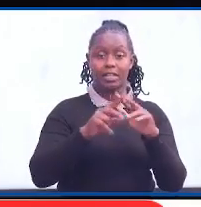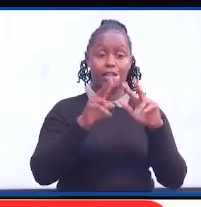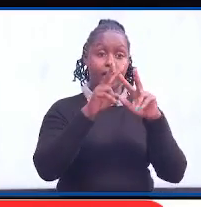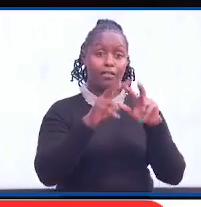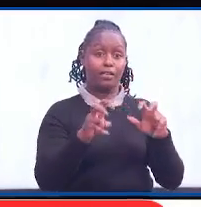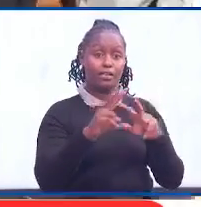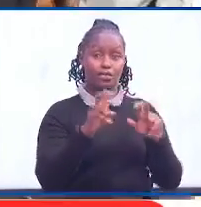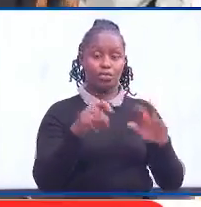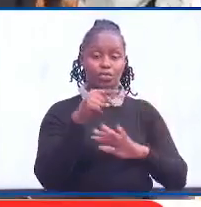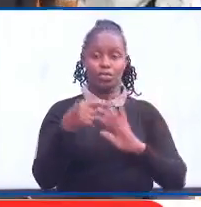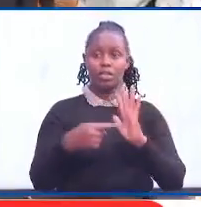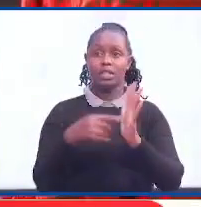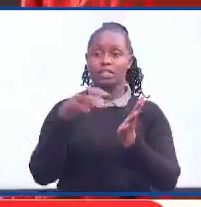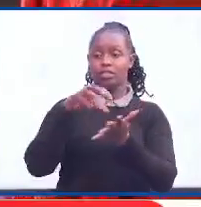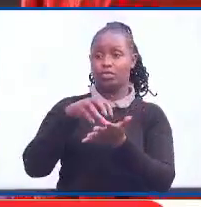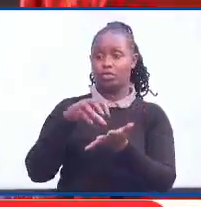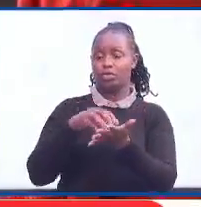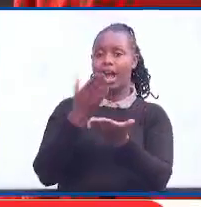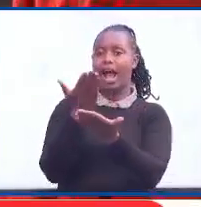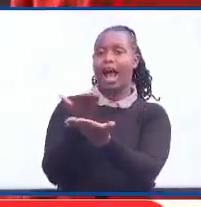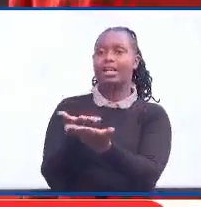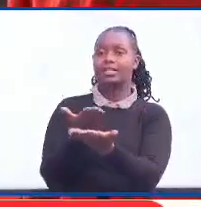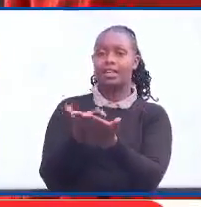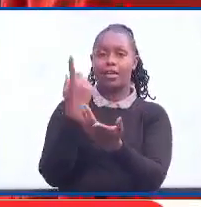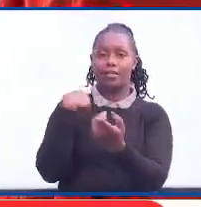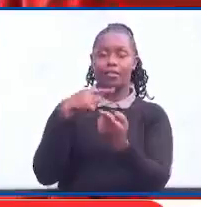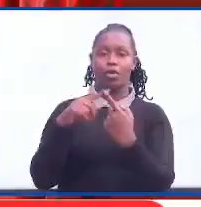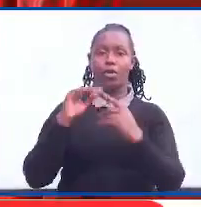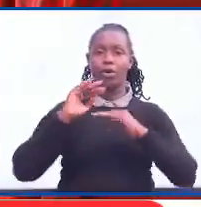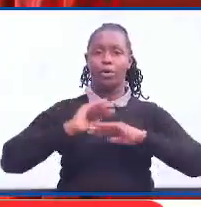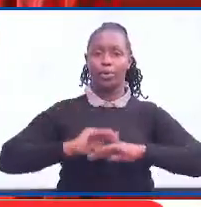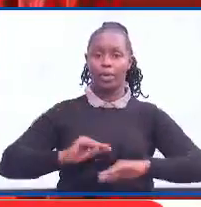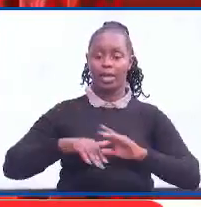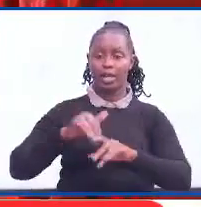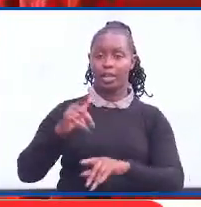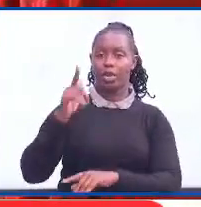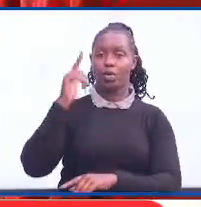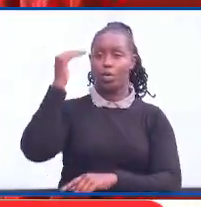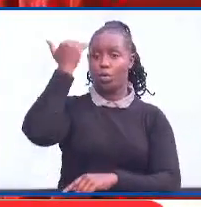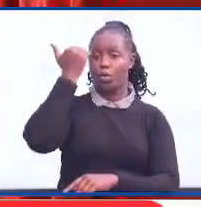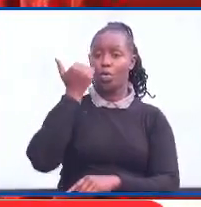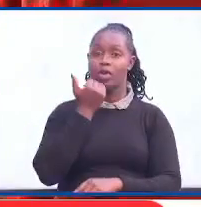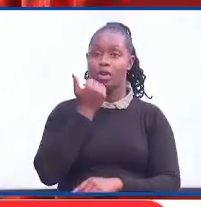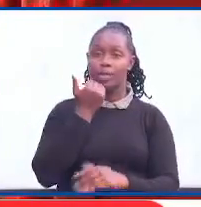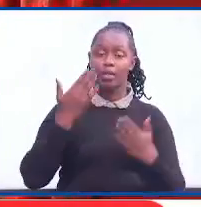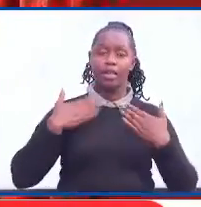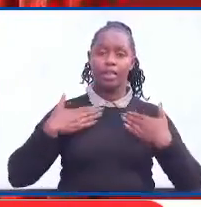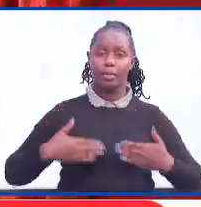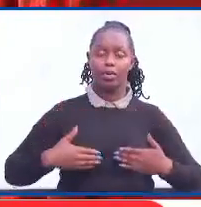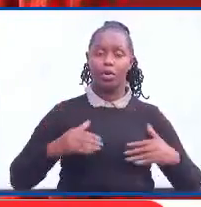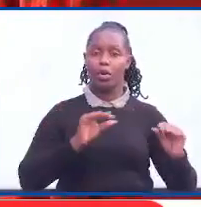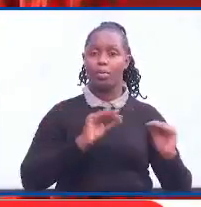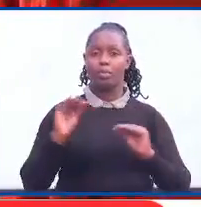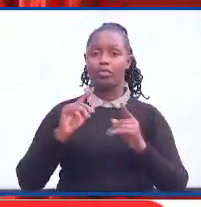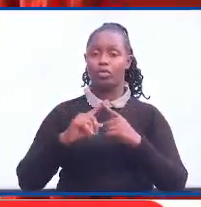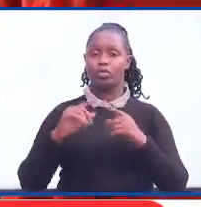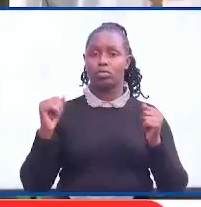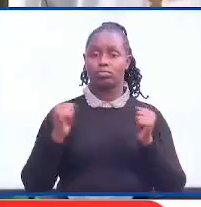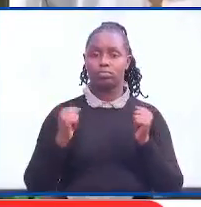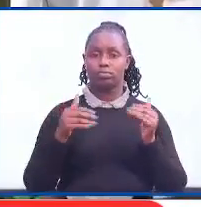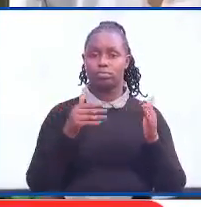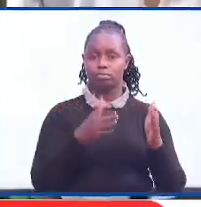into the incident, appealing for calm among the locals. The bodies of the minors were moved to Murinanjo's hospital